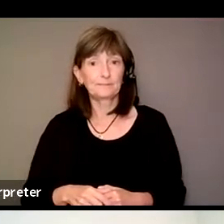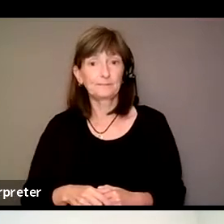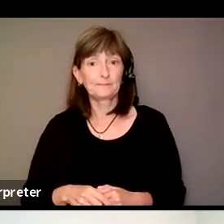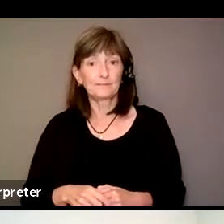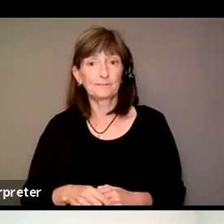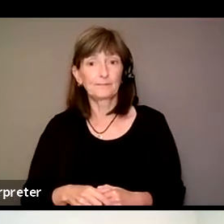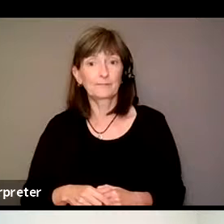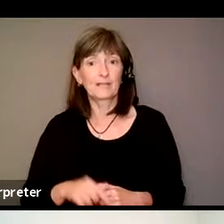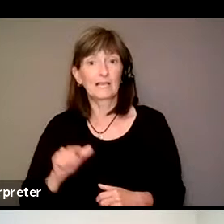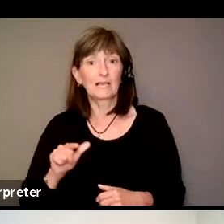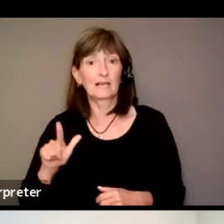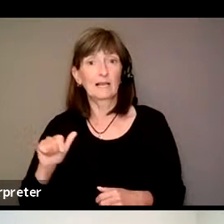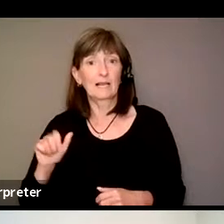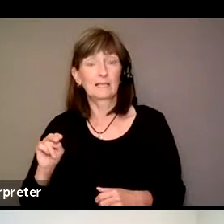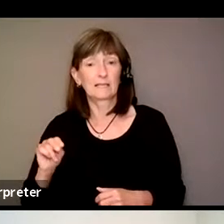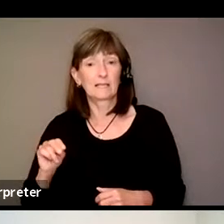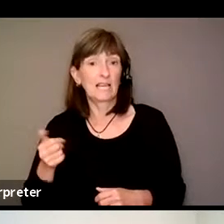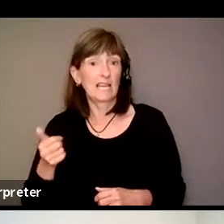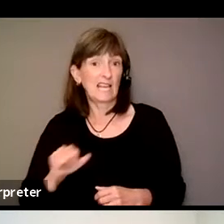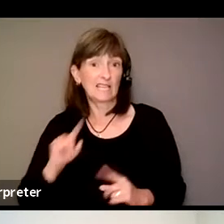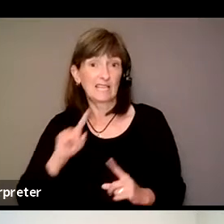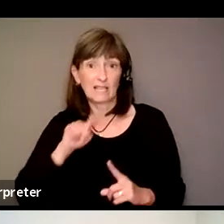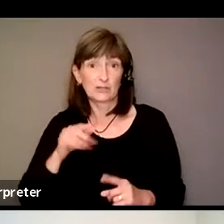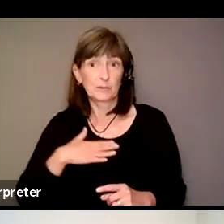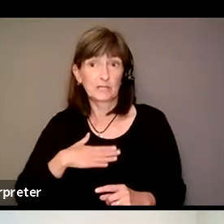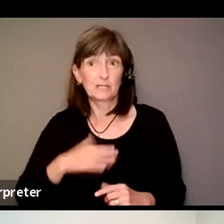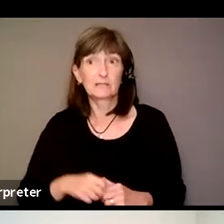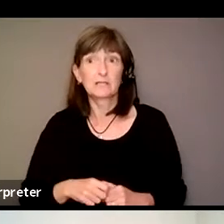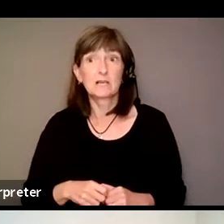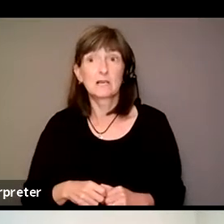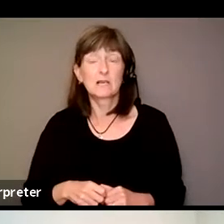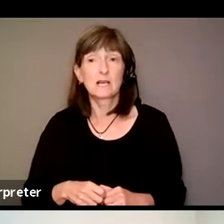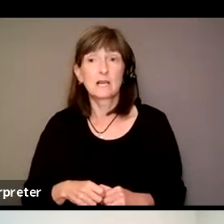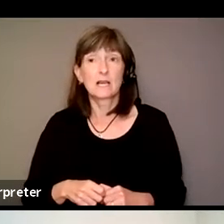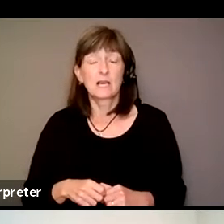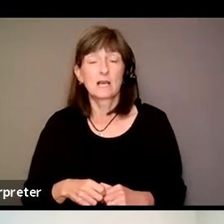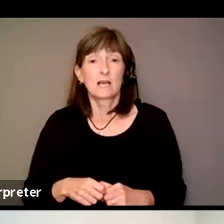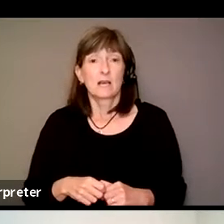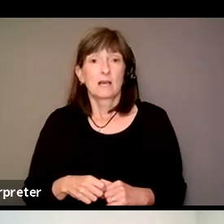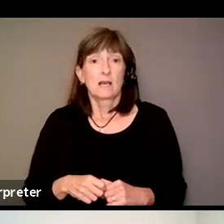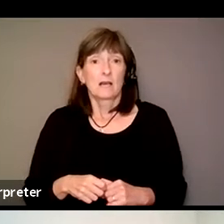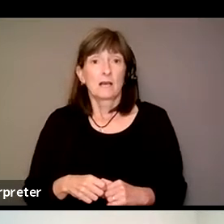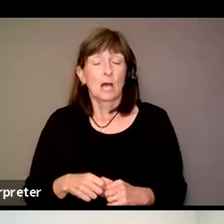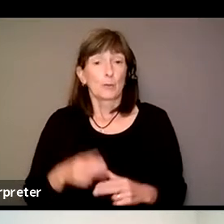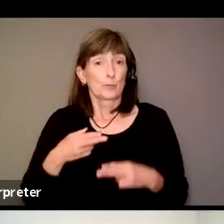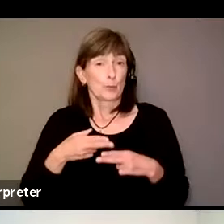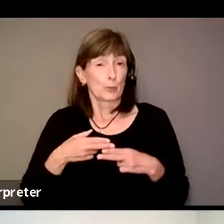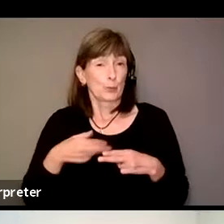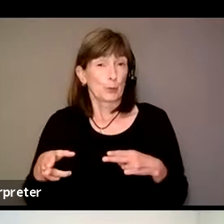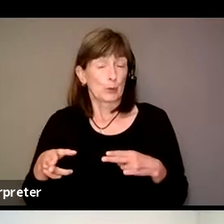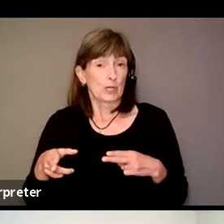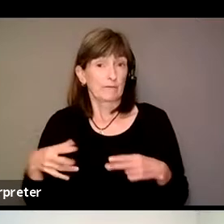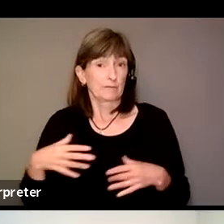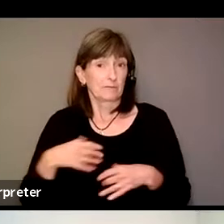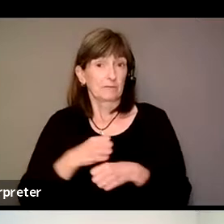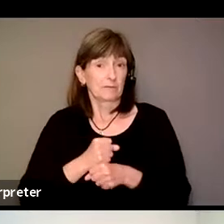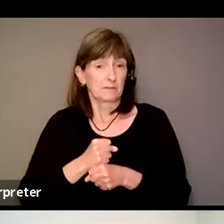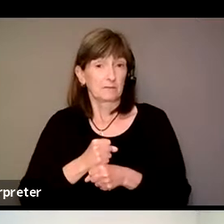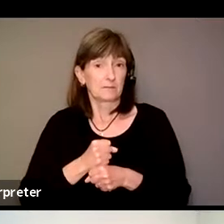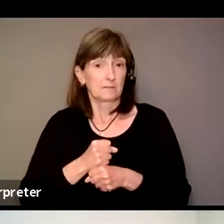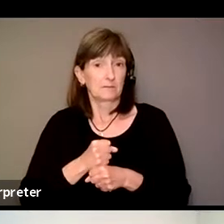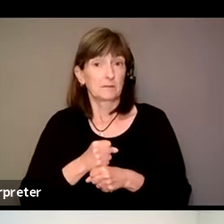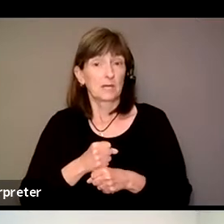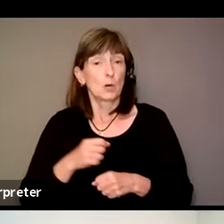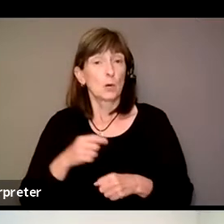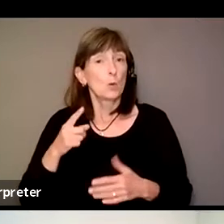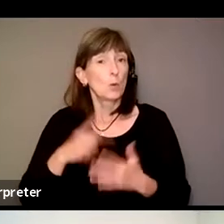Hi. Anybody can answer this. I just want to give me a brief overview of what is the most important thing for